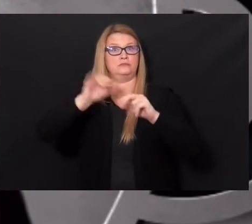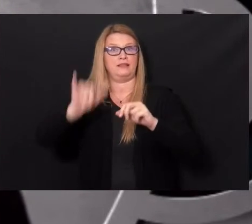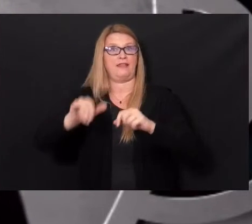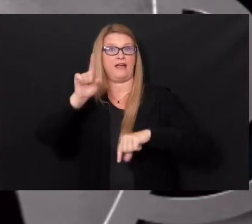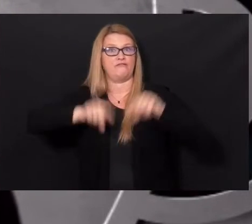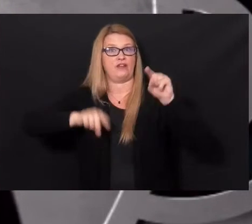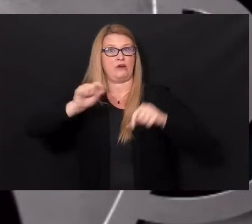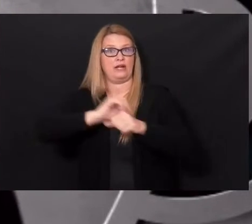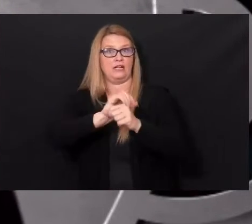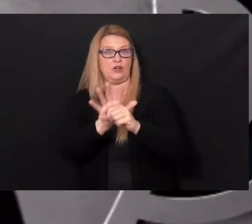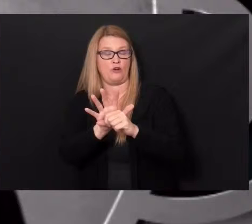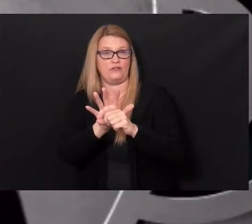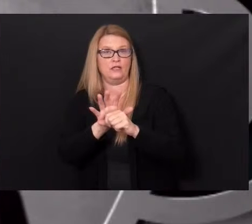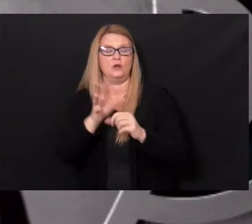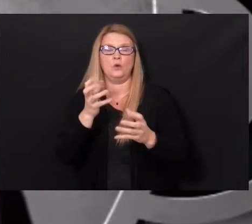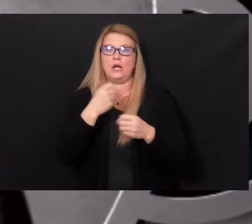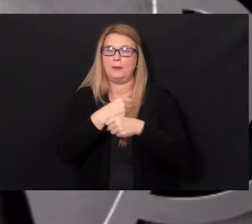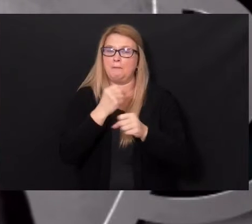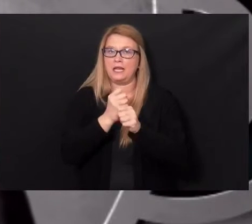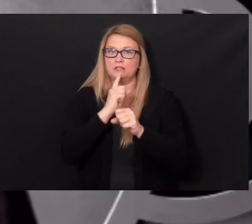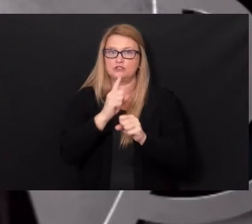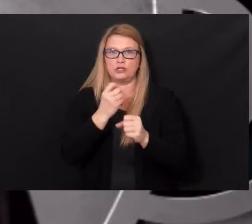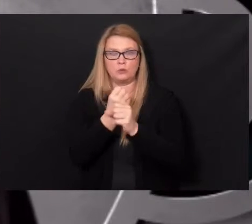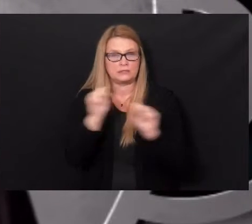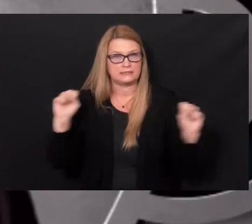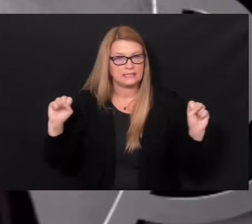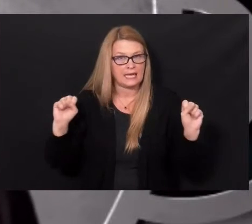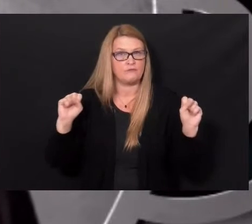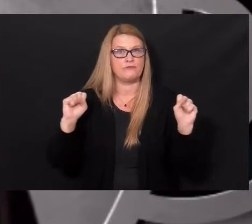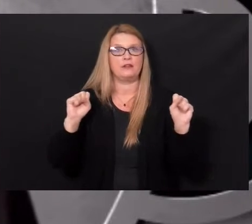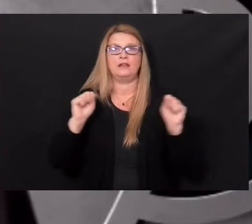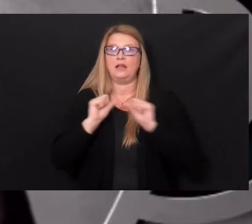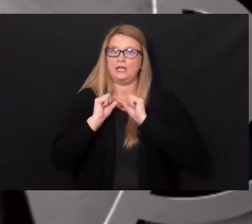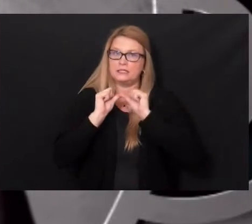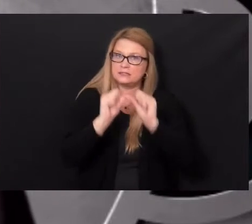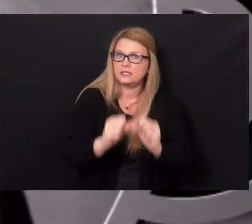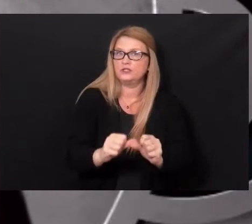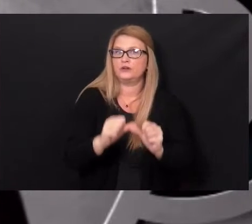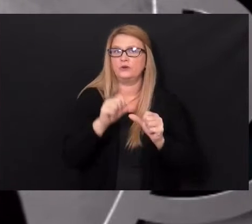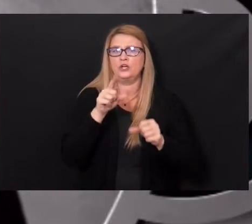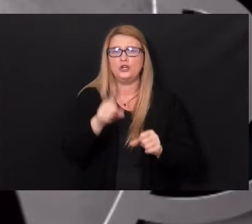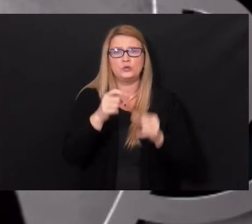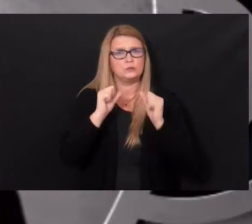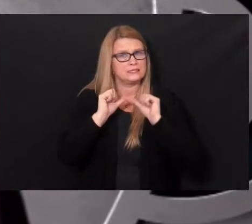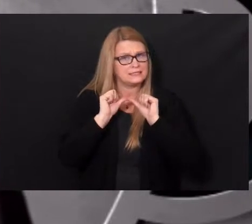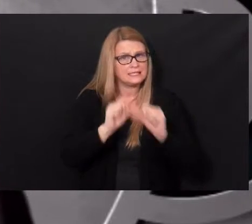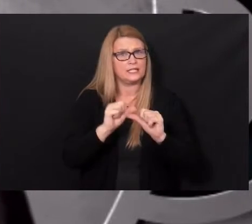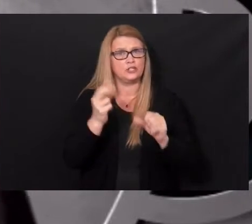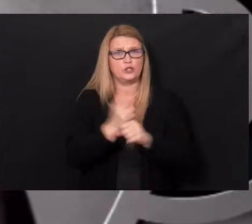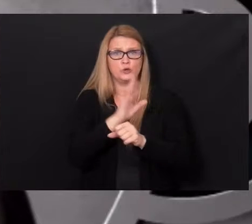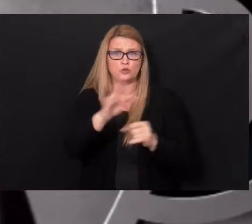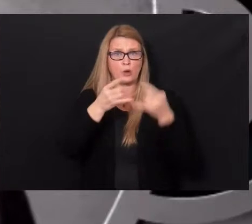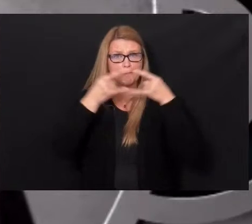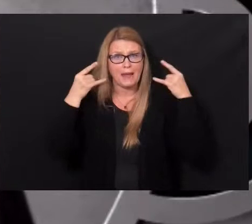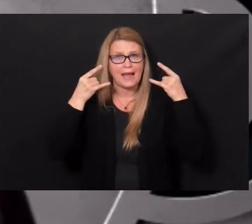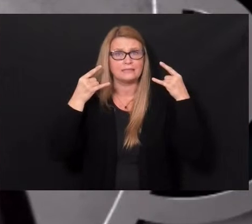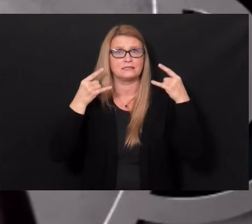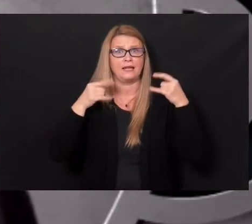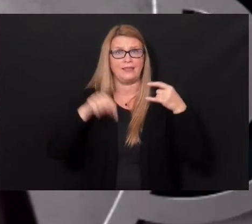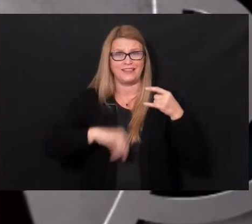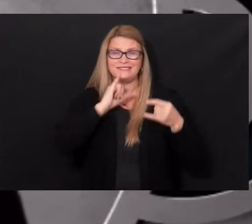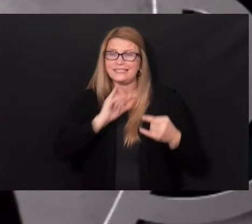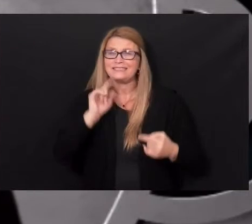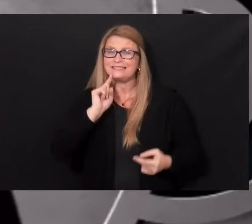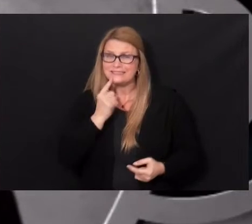remain cautious and vigilant. So that's why we are asking everyone to wear their masks and take this serious. So just as the